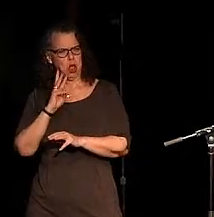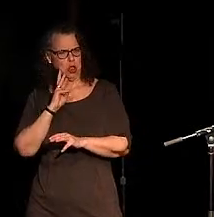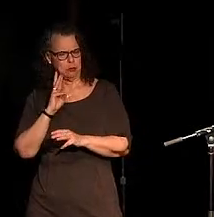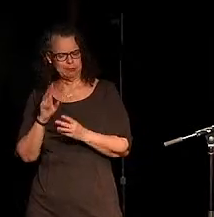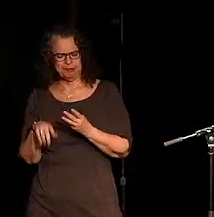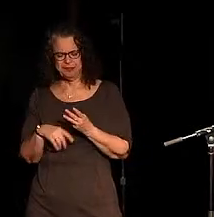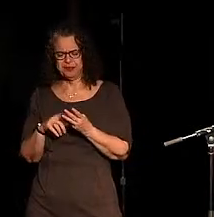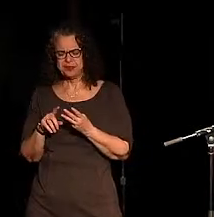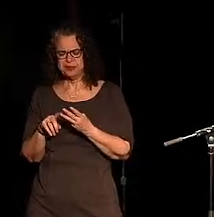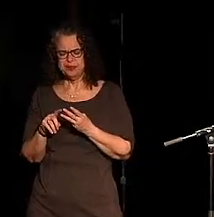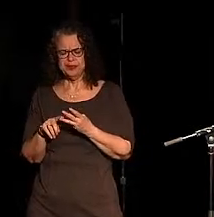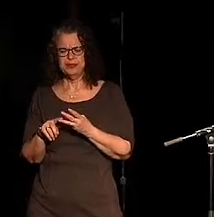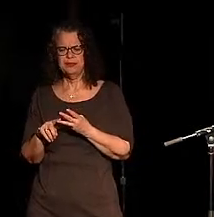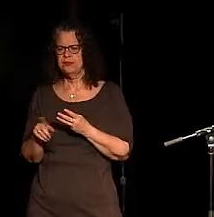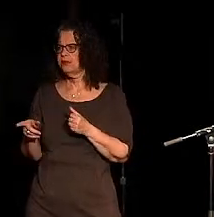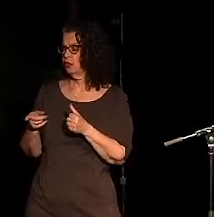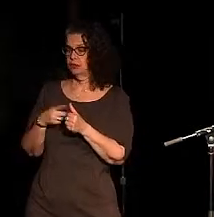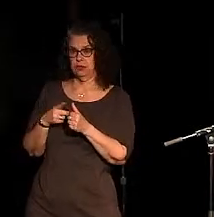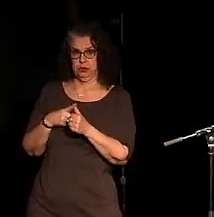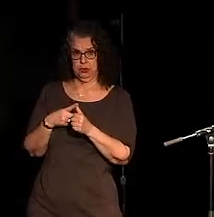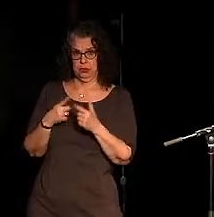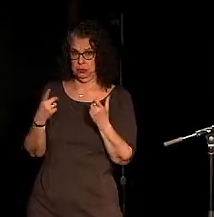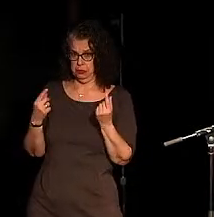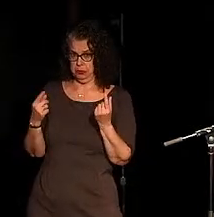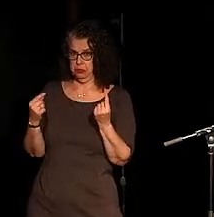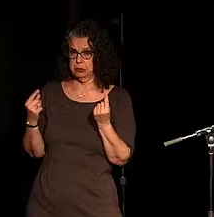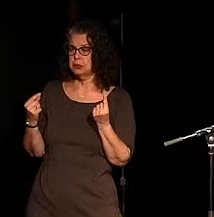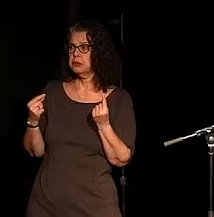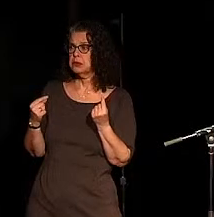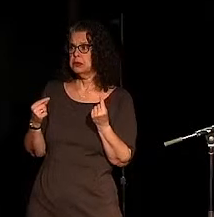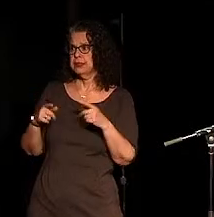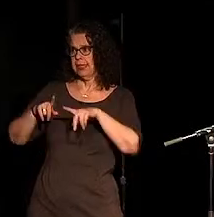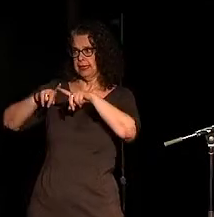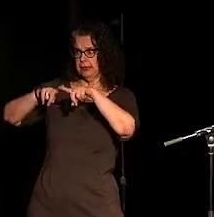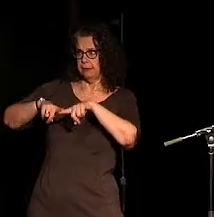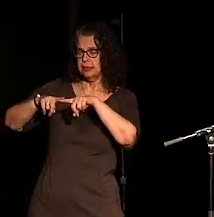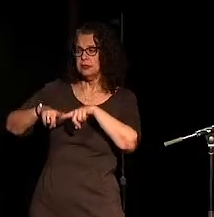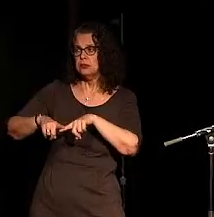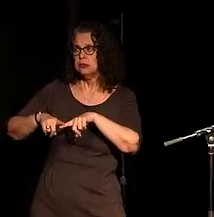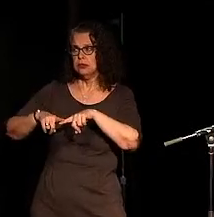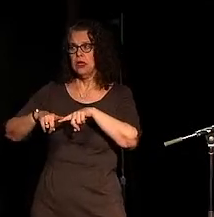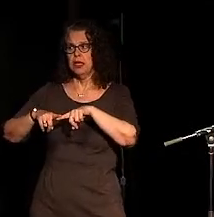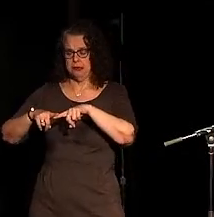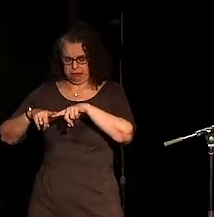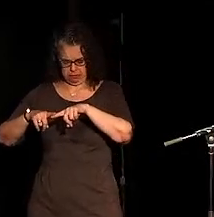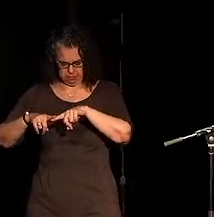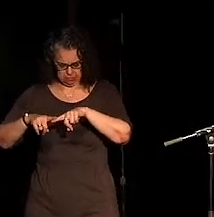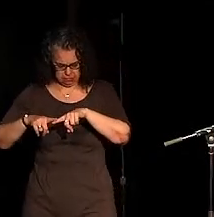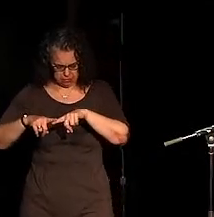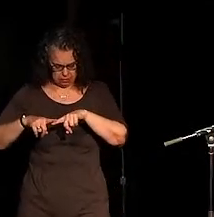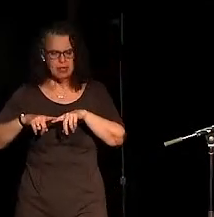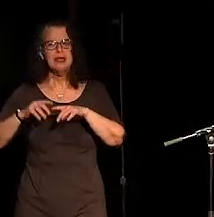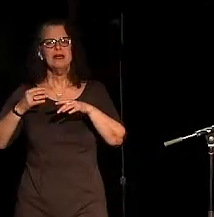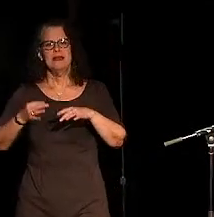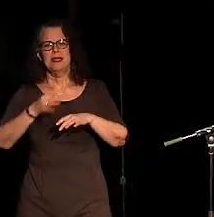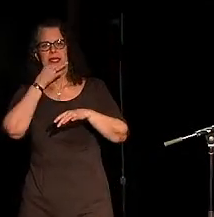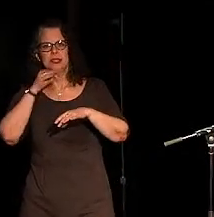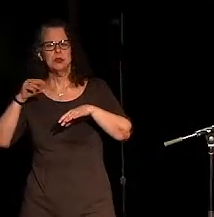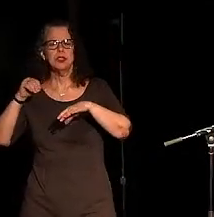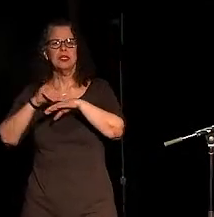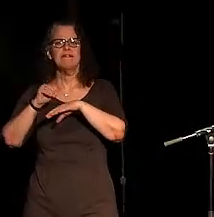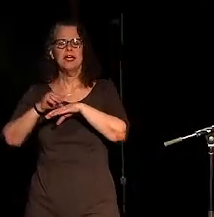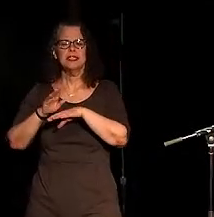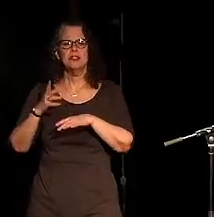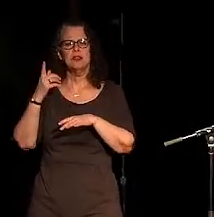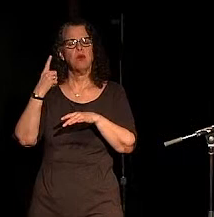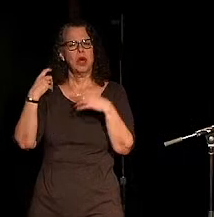The first thing I do is rely on the expertise and expert advice of our Office of Environmental Health and